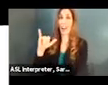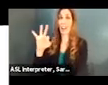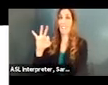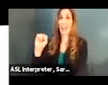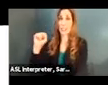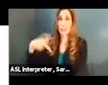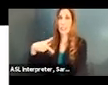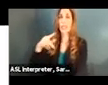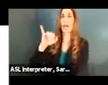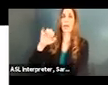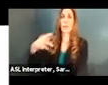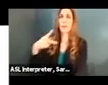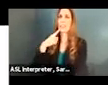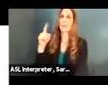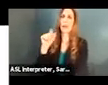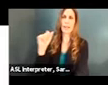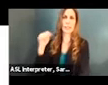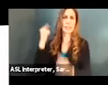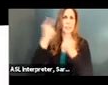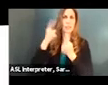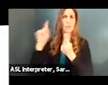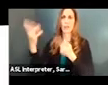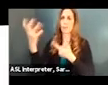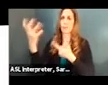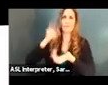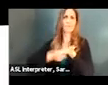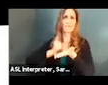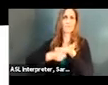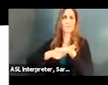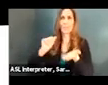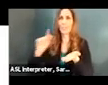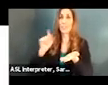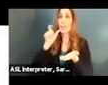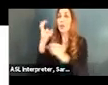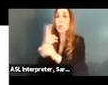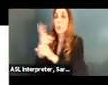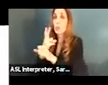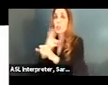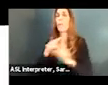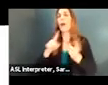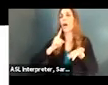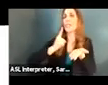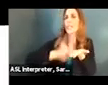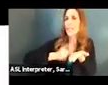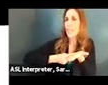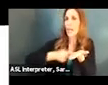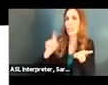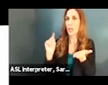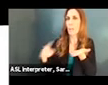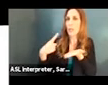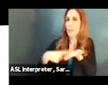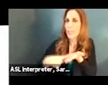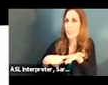considered. So during that meeting, AT has to be discussed. That doesn't mean AT has to be used, but it means that AT must be